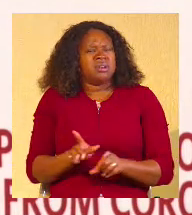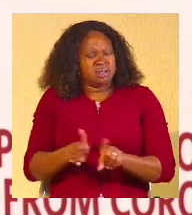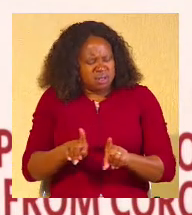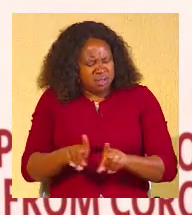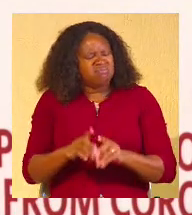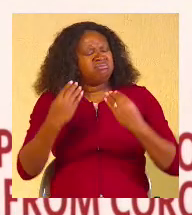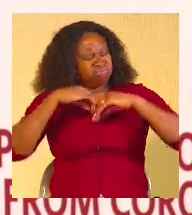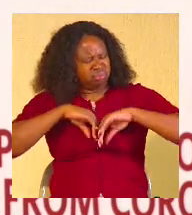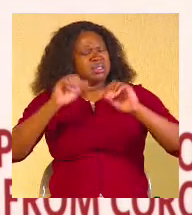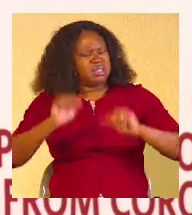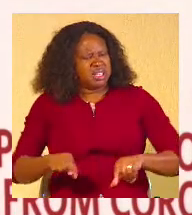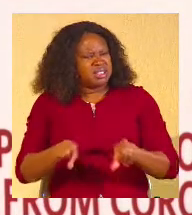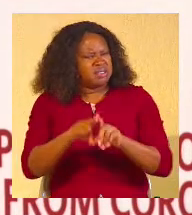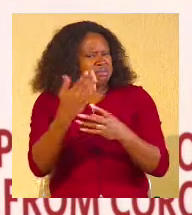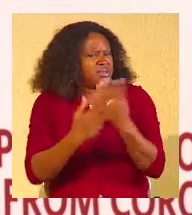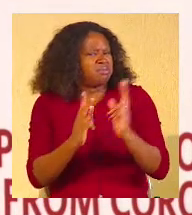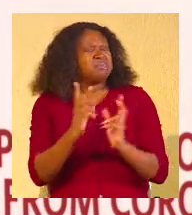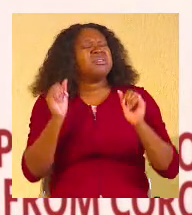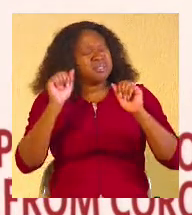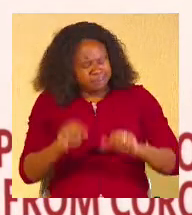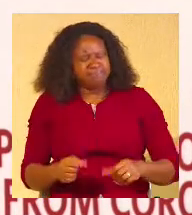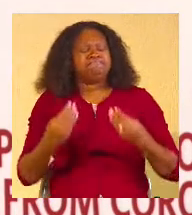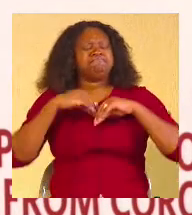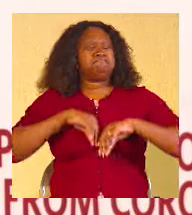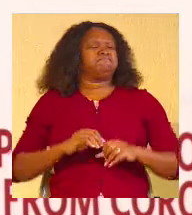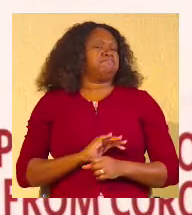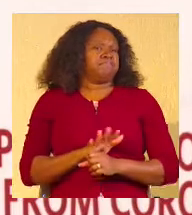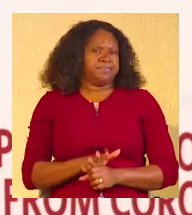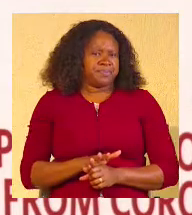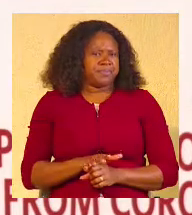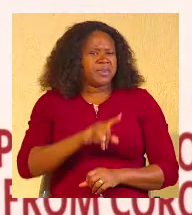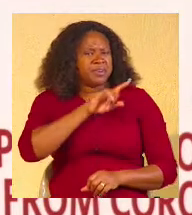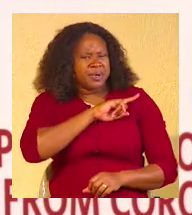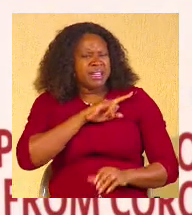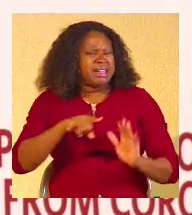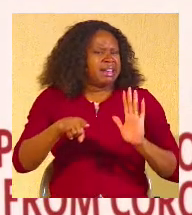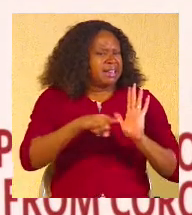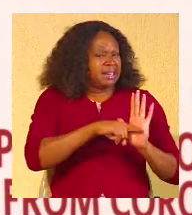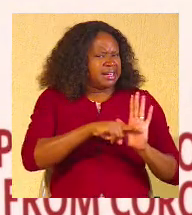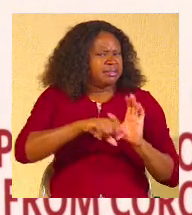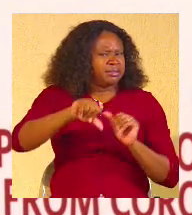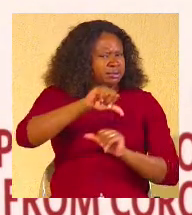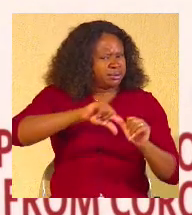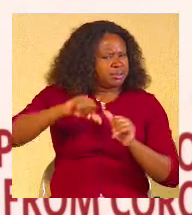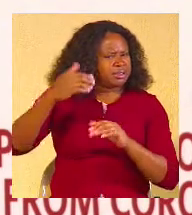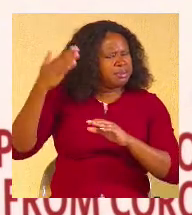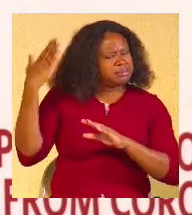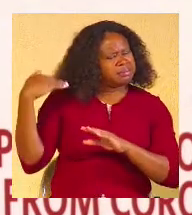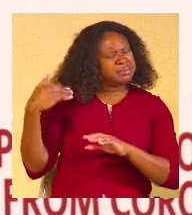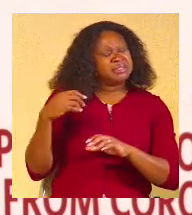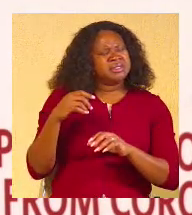also. Therefore, despite the negative social and economic